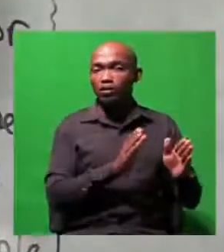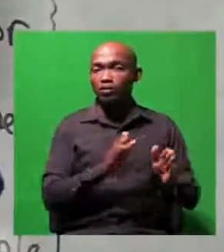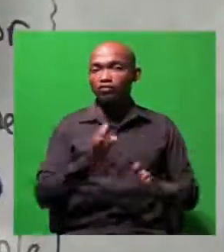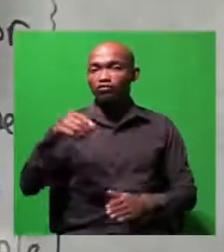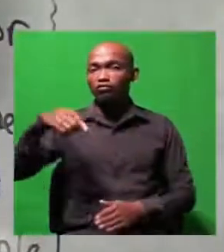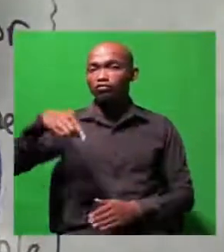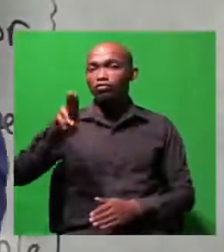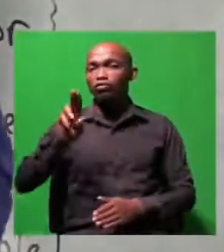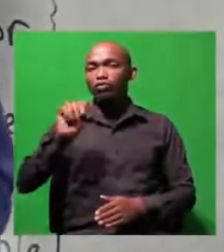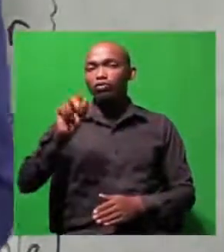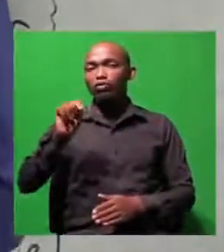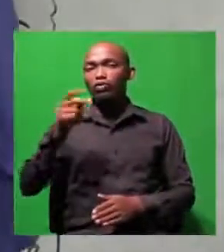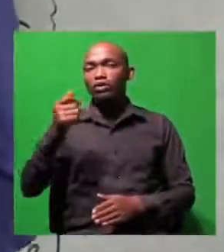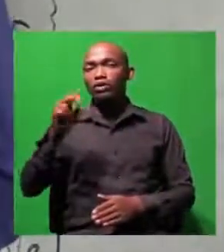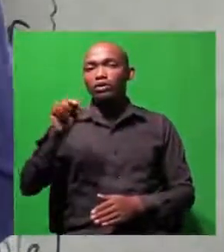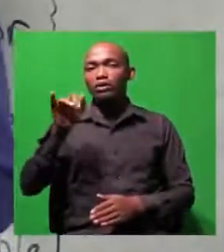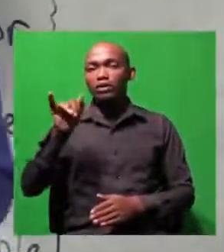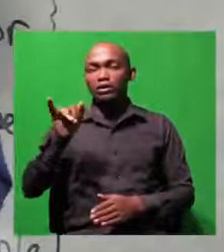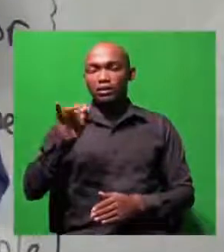in terms of quantity?